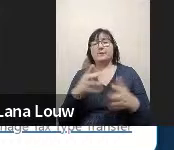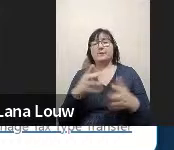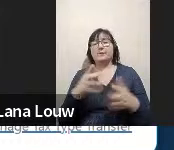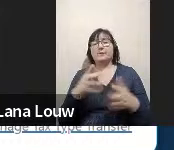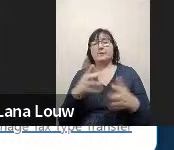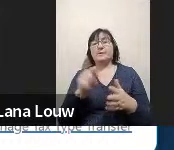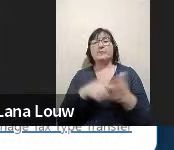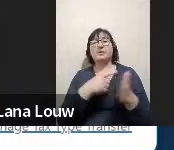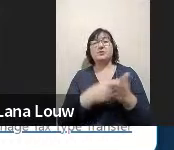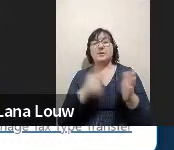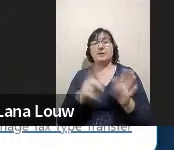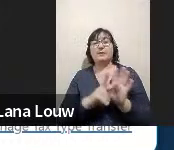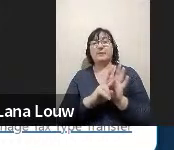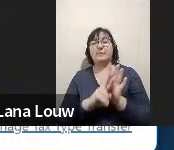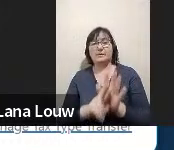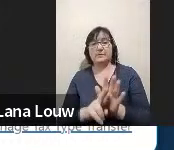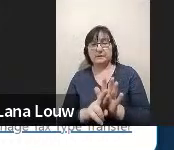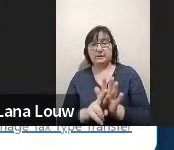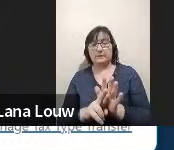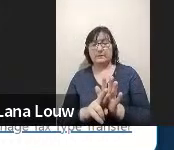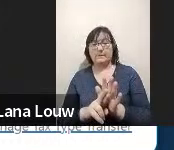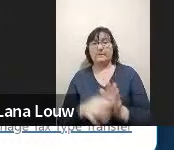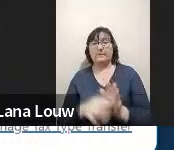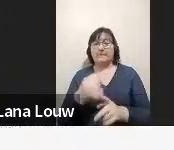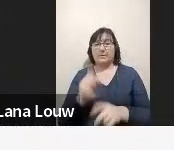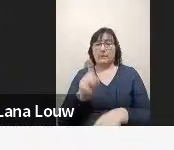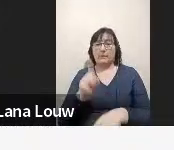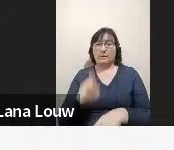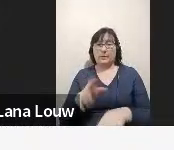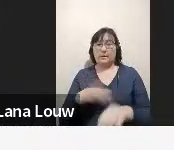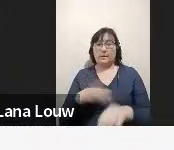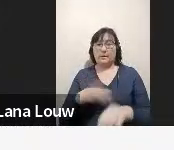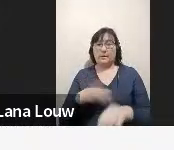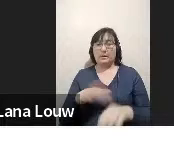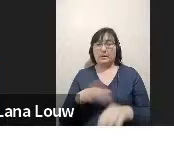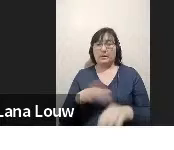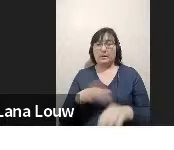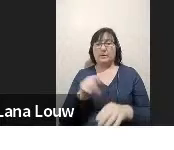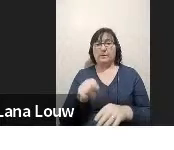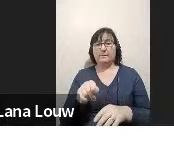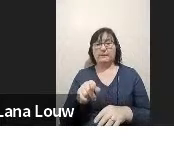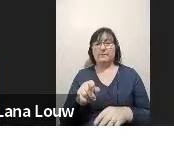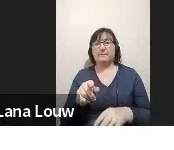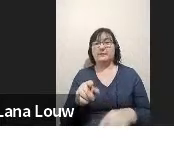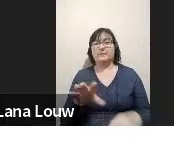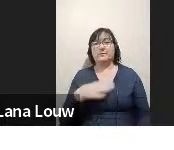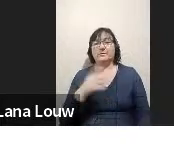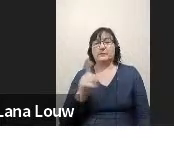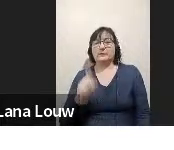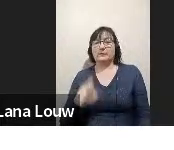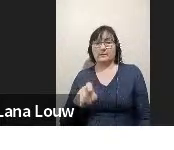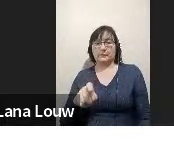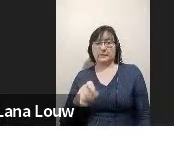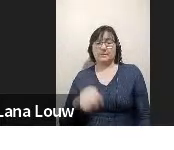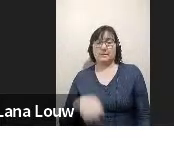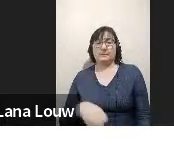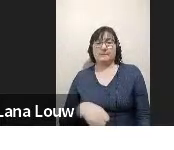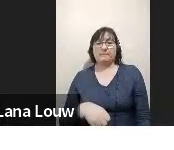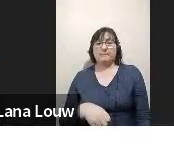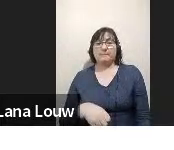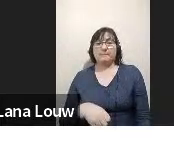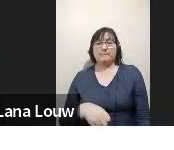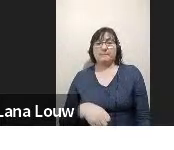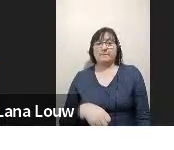on register a representative, once you click on that, it takes you to the update as a